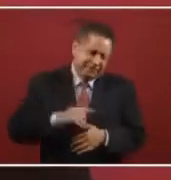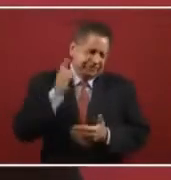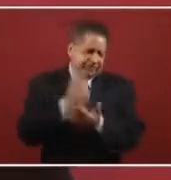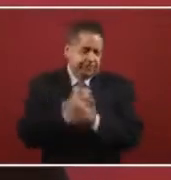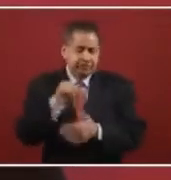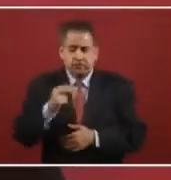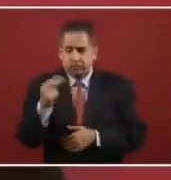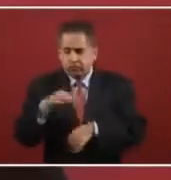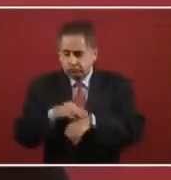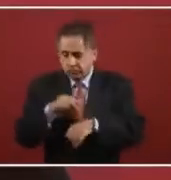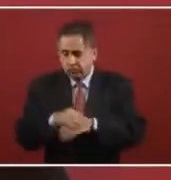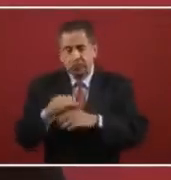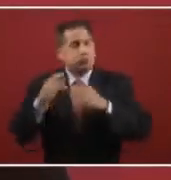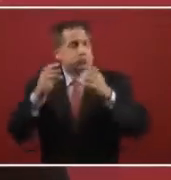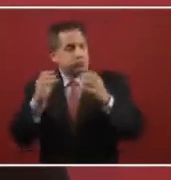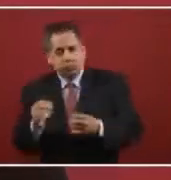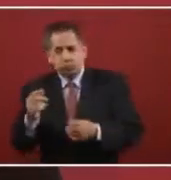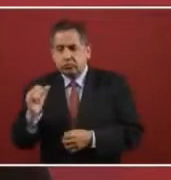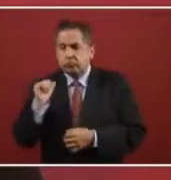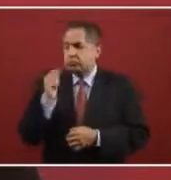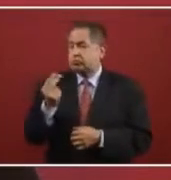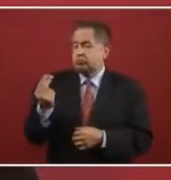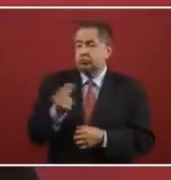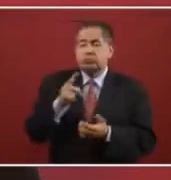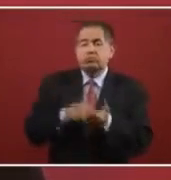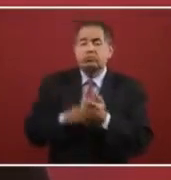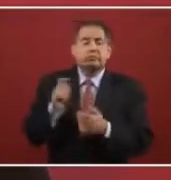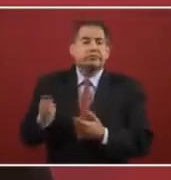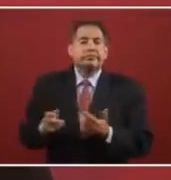some that have a medical urgency,